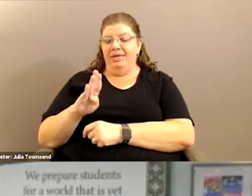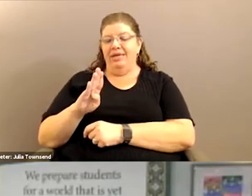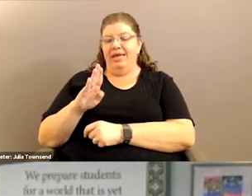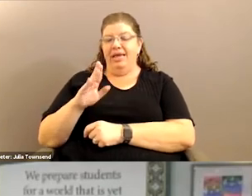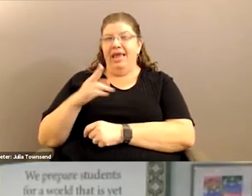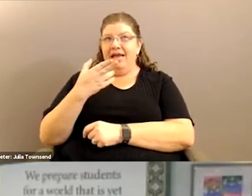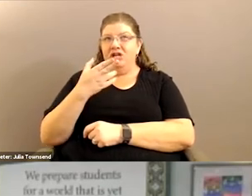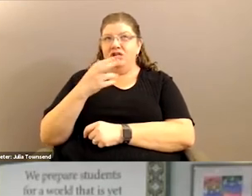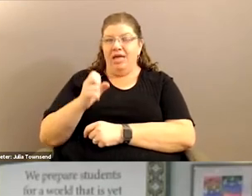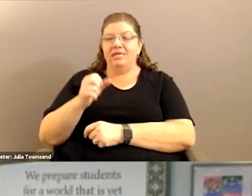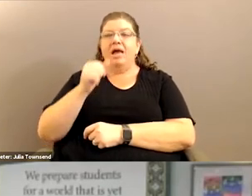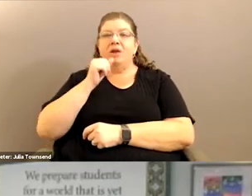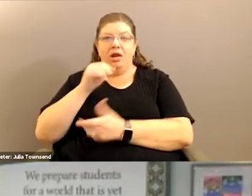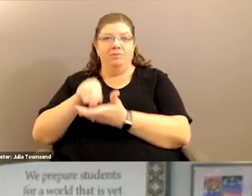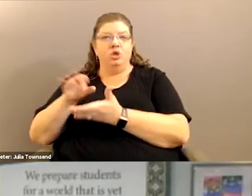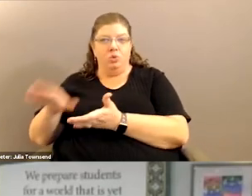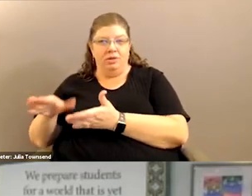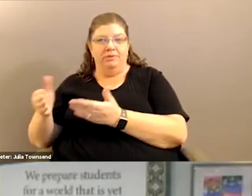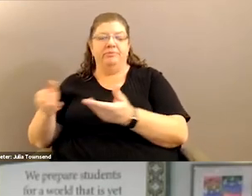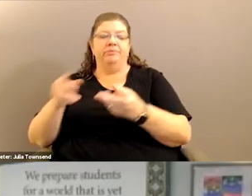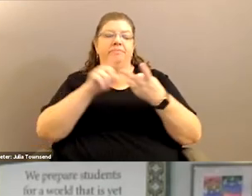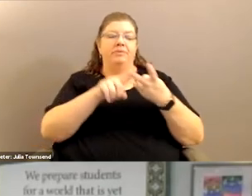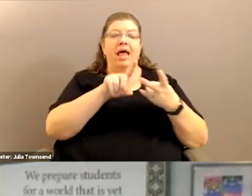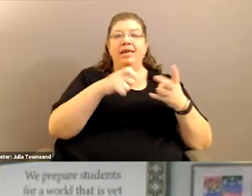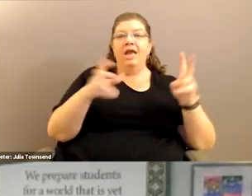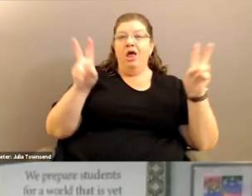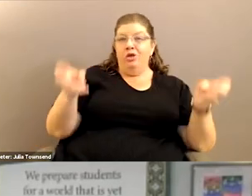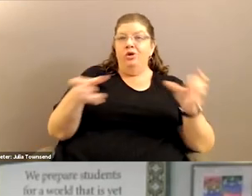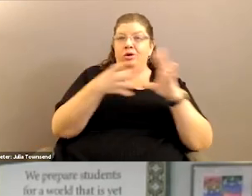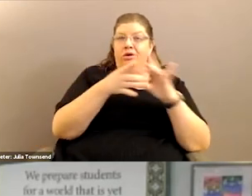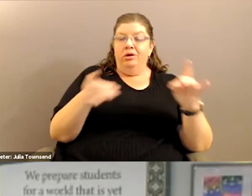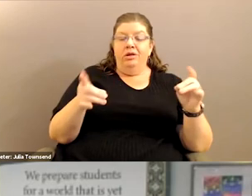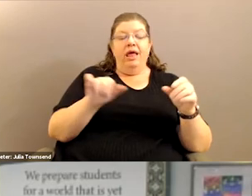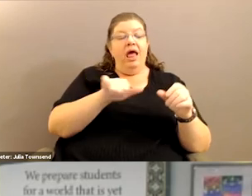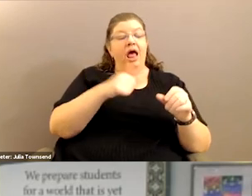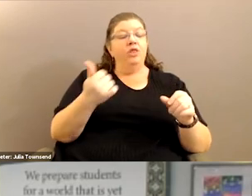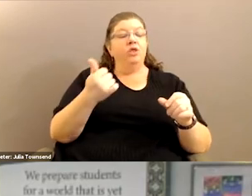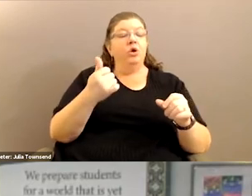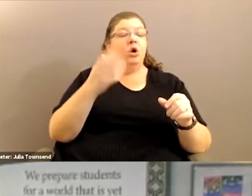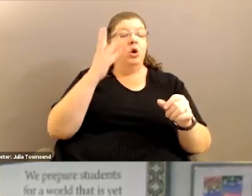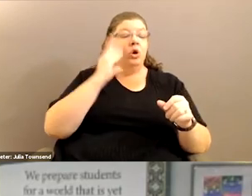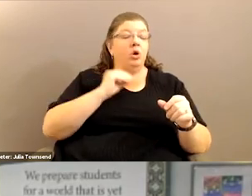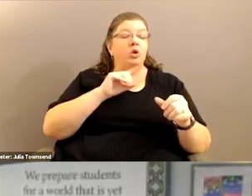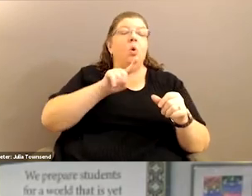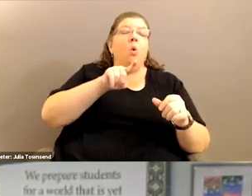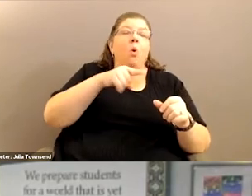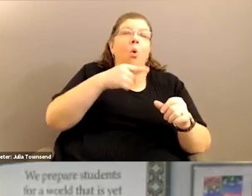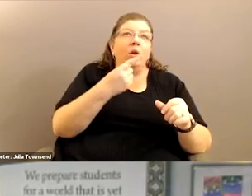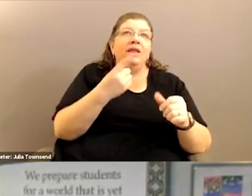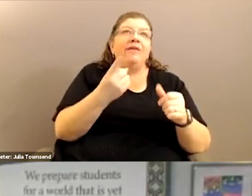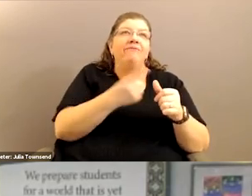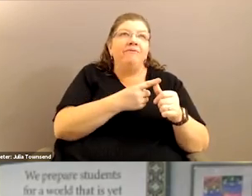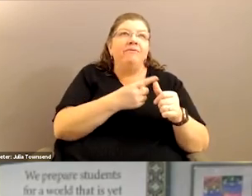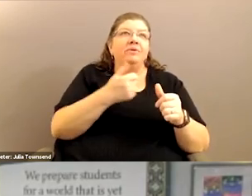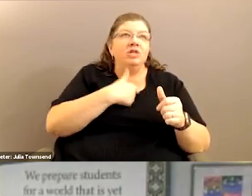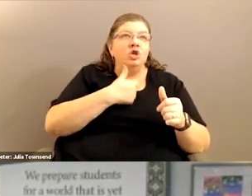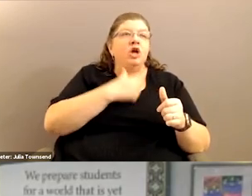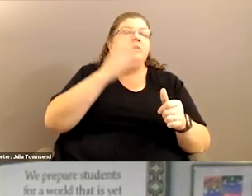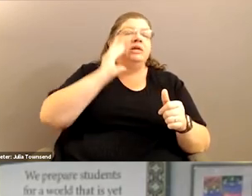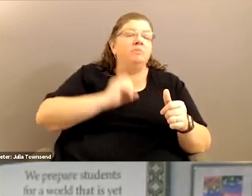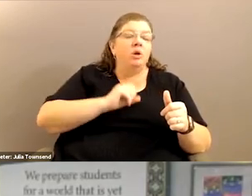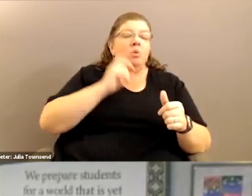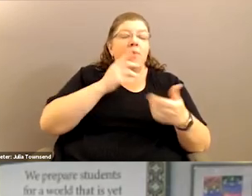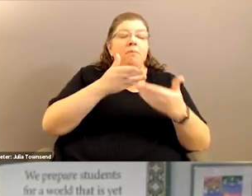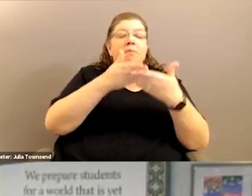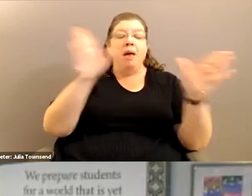student the other firsthand this is another quote the other firsthand experience i have the only firsthand experience i had with an sro was at a public forum